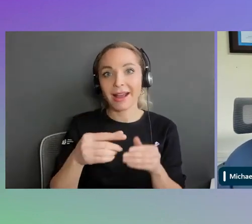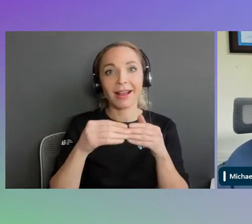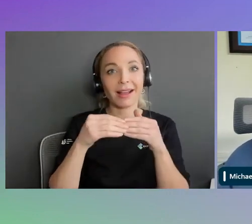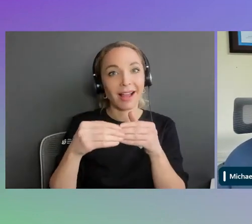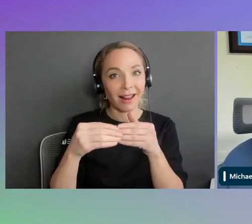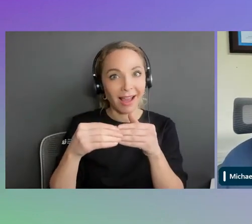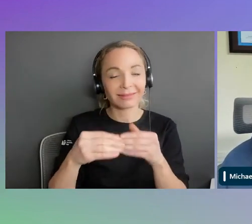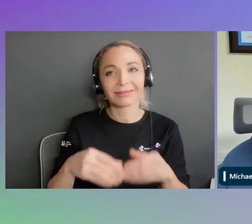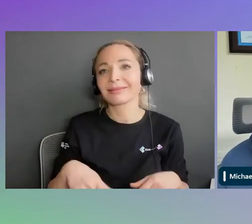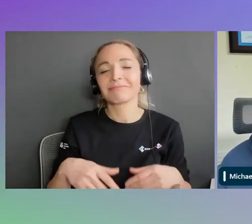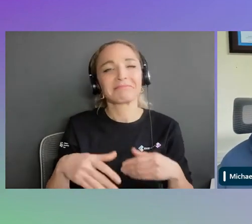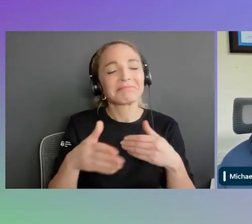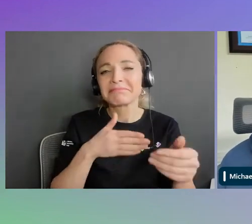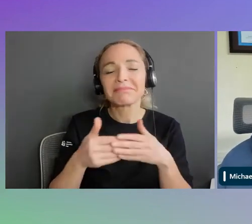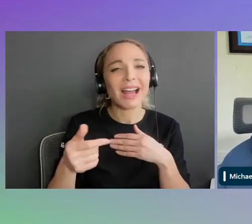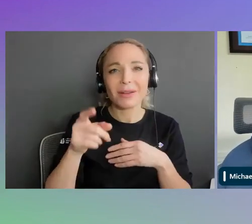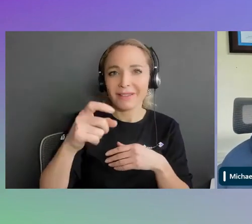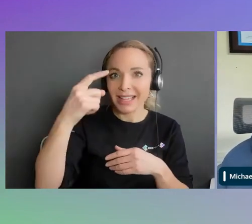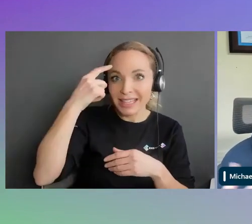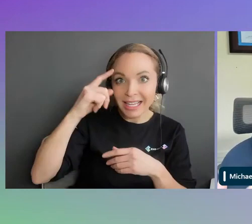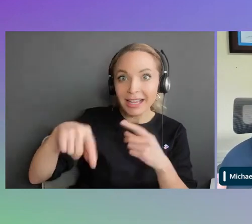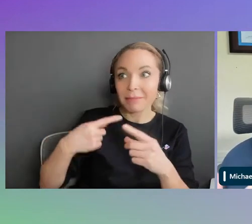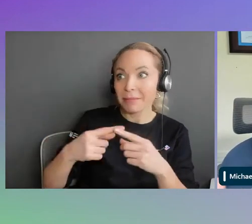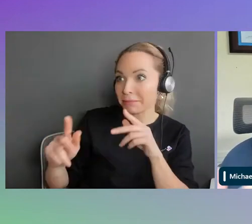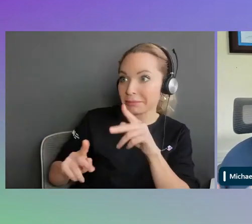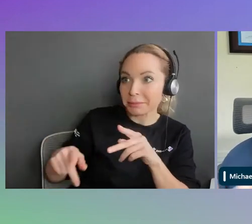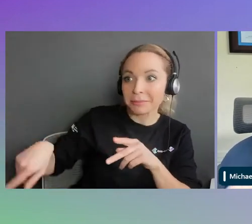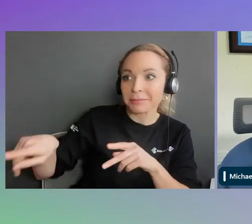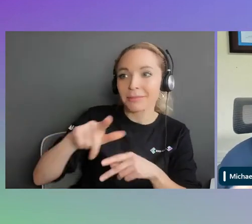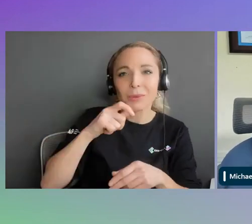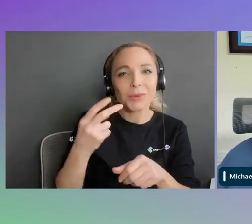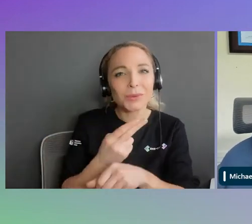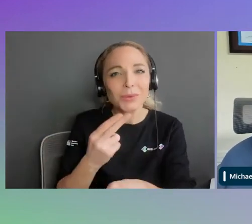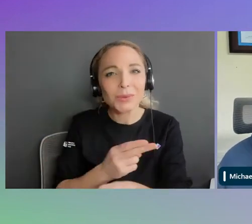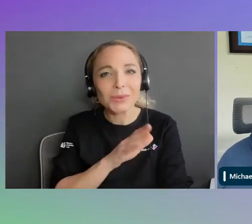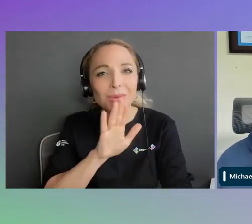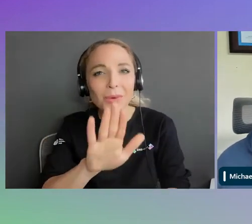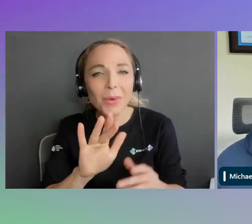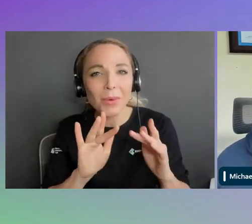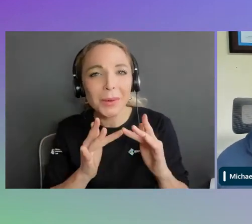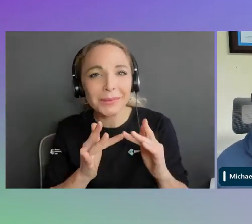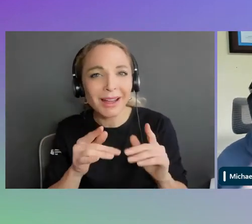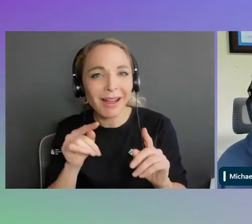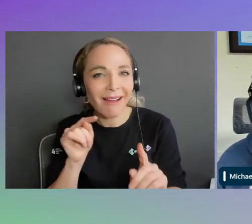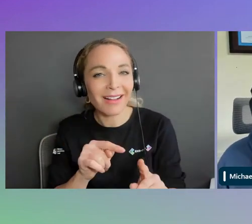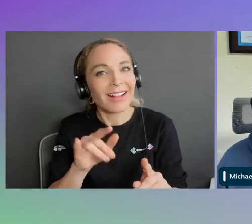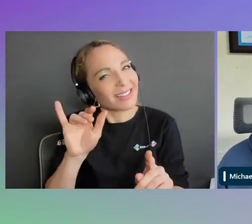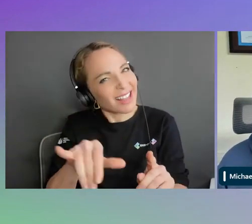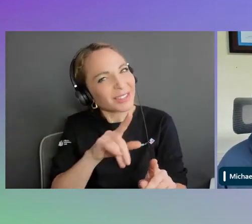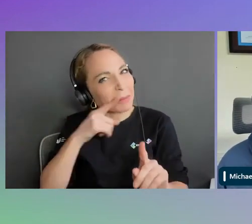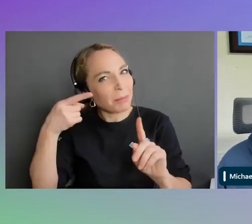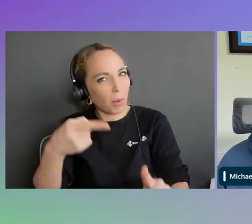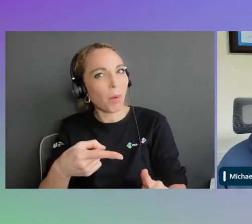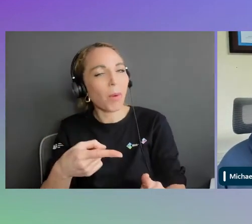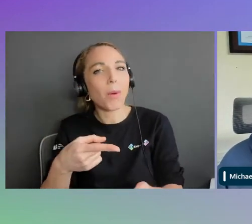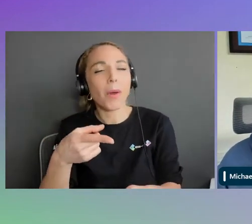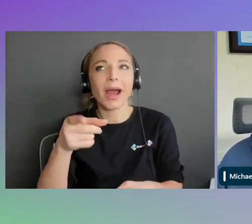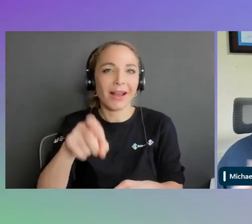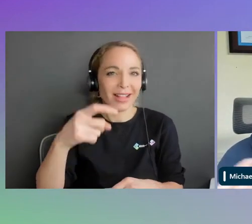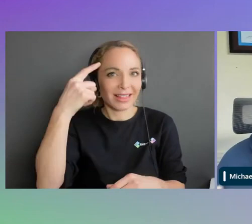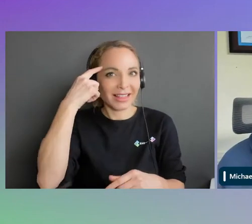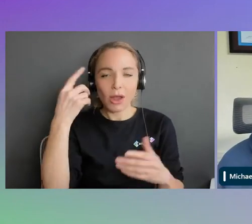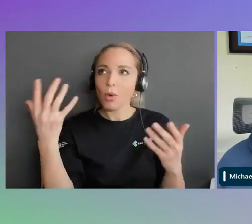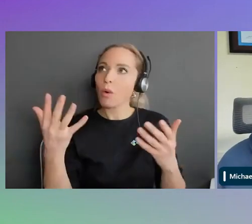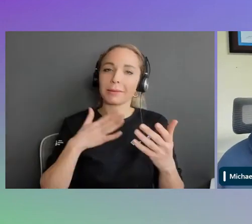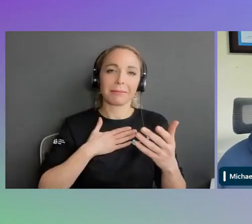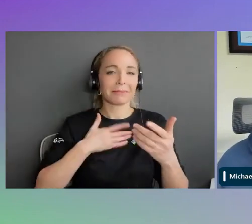use your site, which is the whole reason we're building it. What can I make the greatest impact with? And maybe that's the first one I go to. For